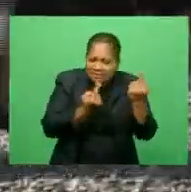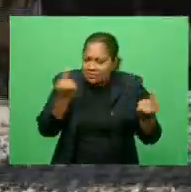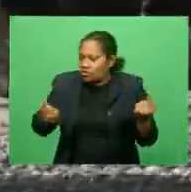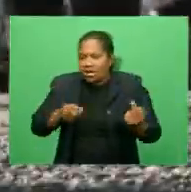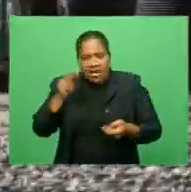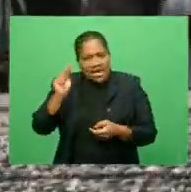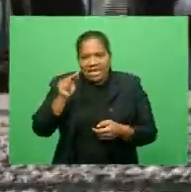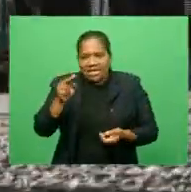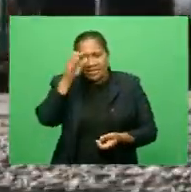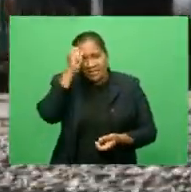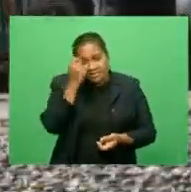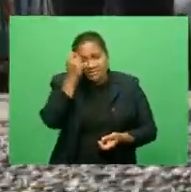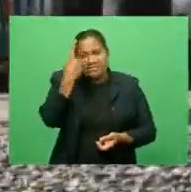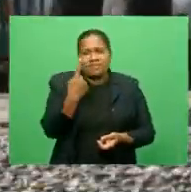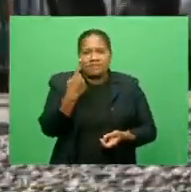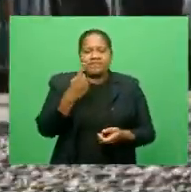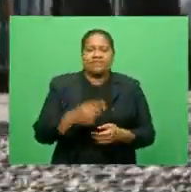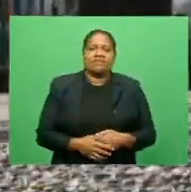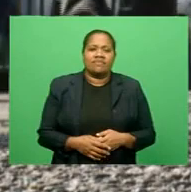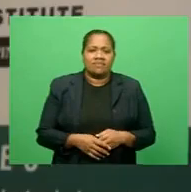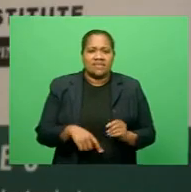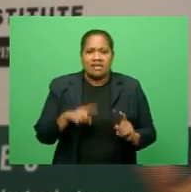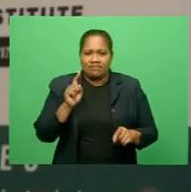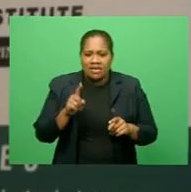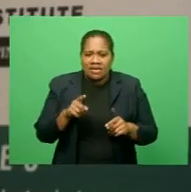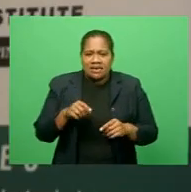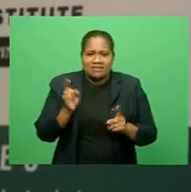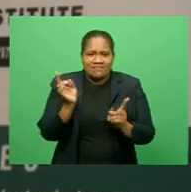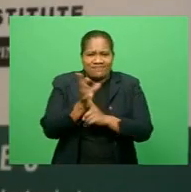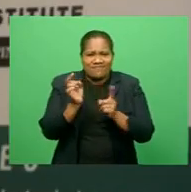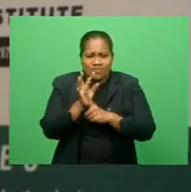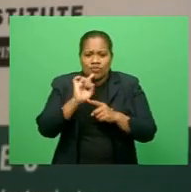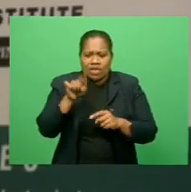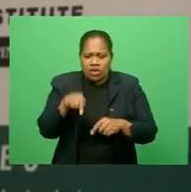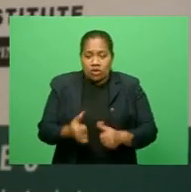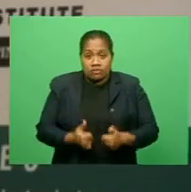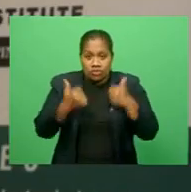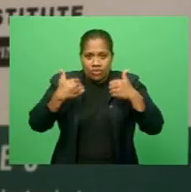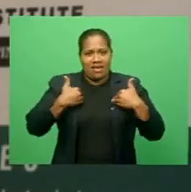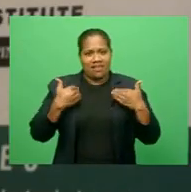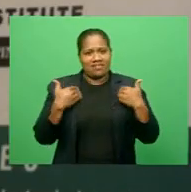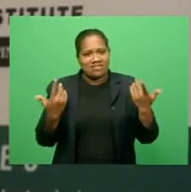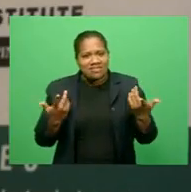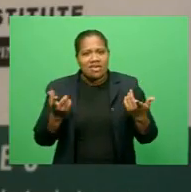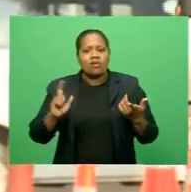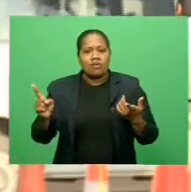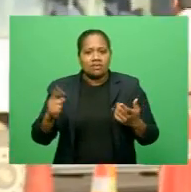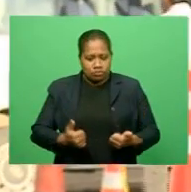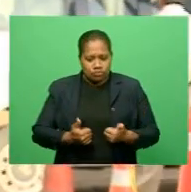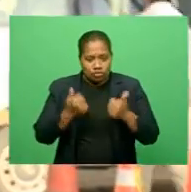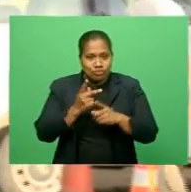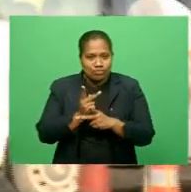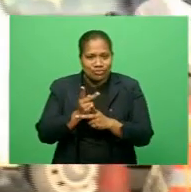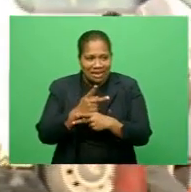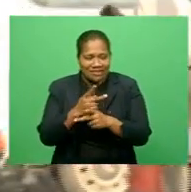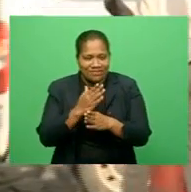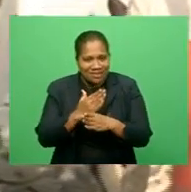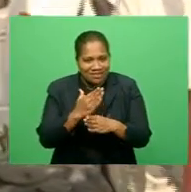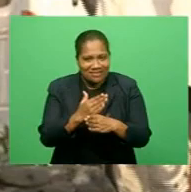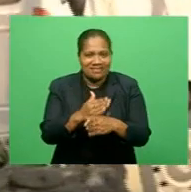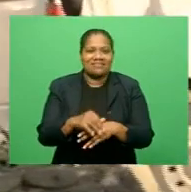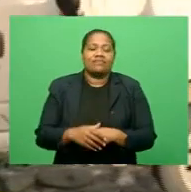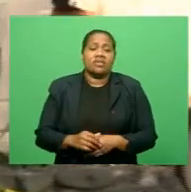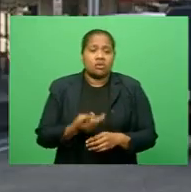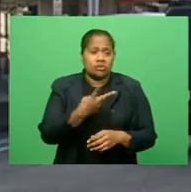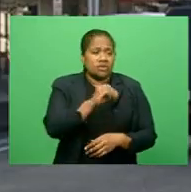to understand the dynamics of good health results in good productivity. From 2015 to